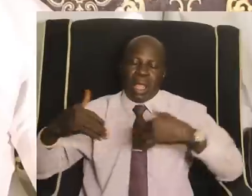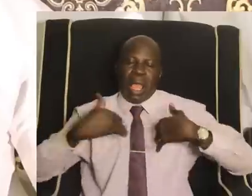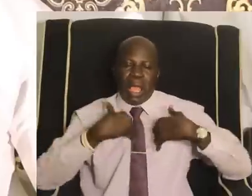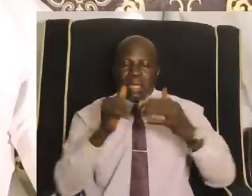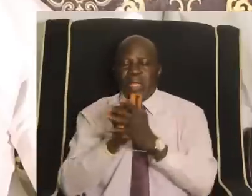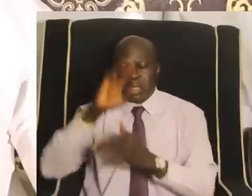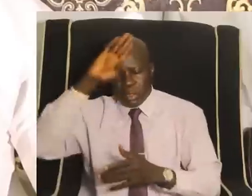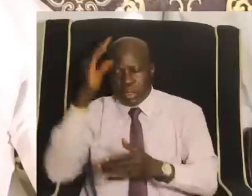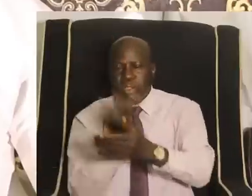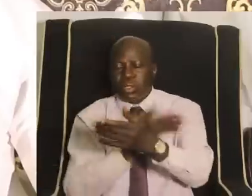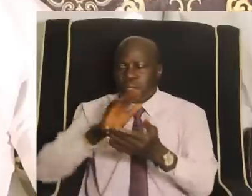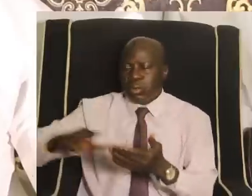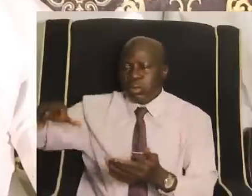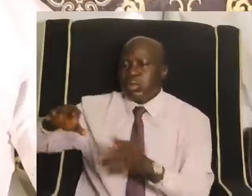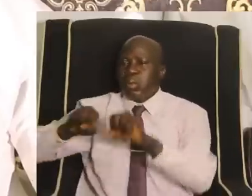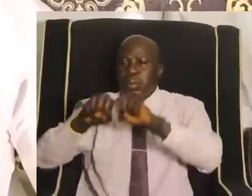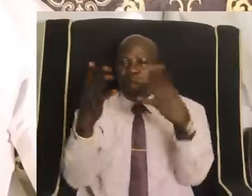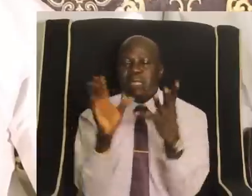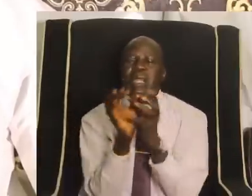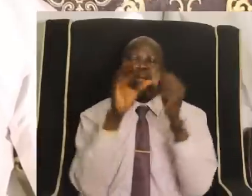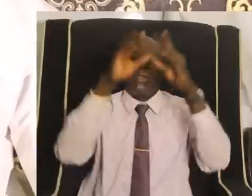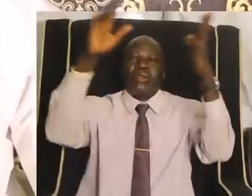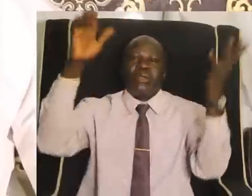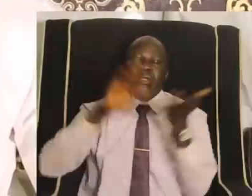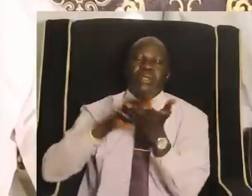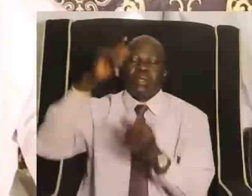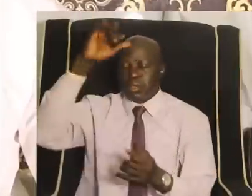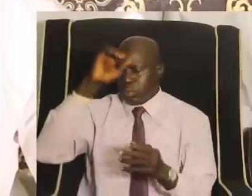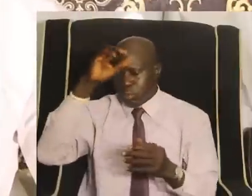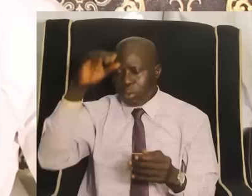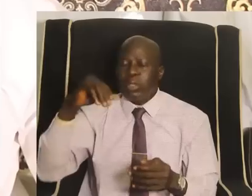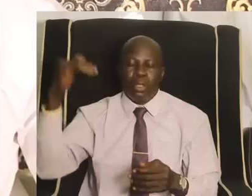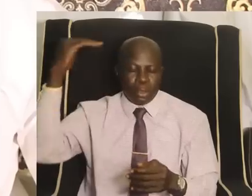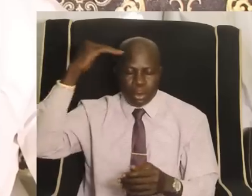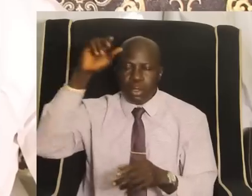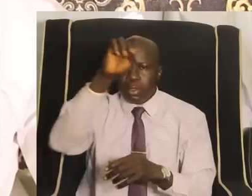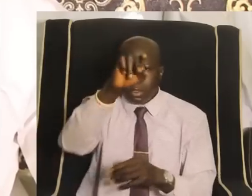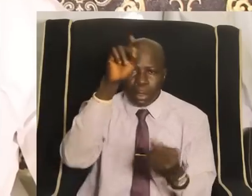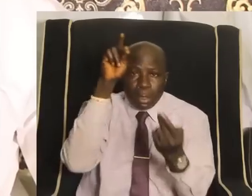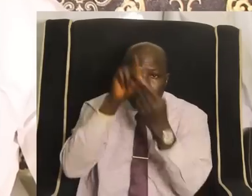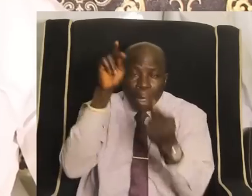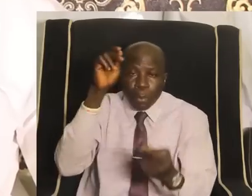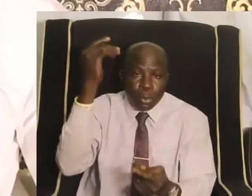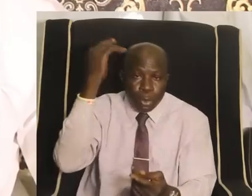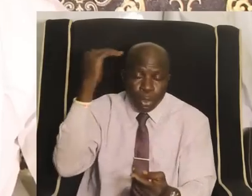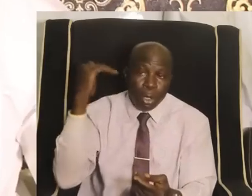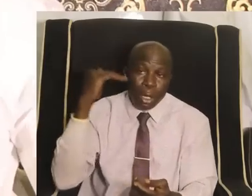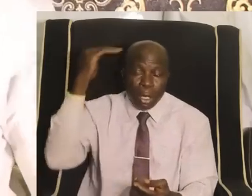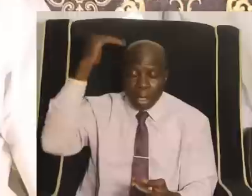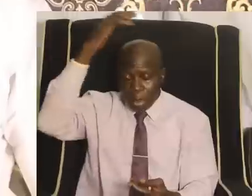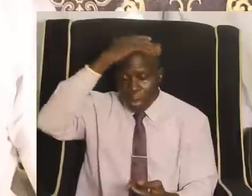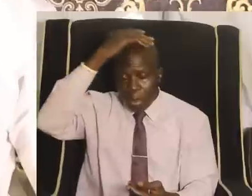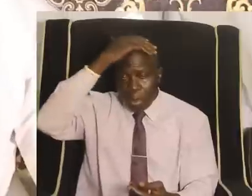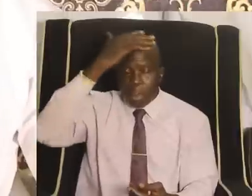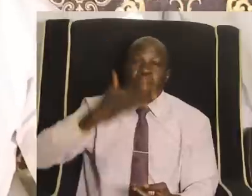son of glory, that his brighter glory. He now wakes up. For what can we ever? Tap your head. Somebody knew Nick Babo. My head does